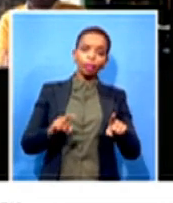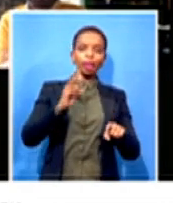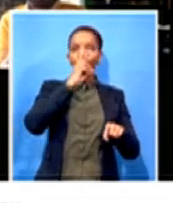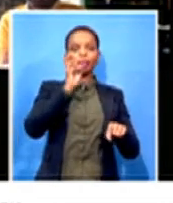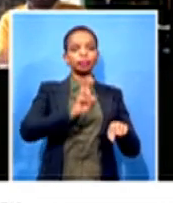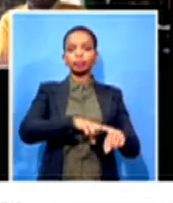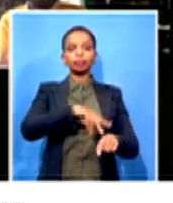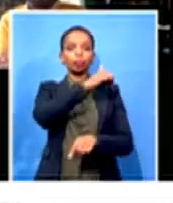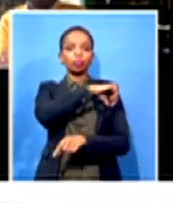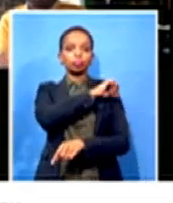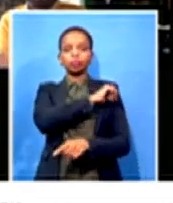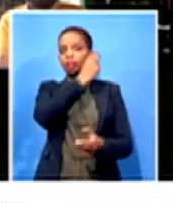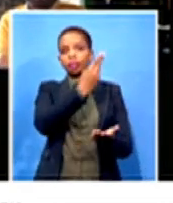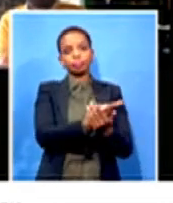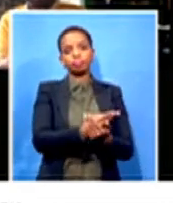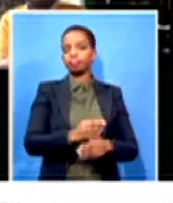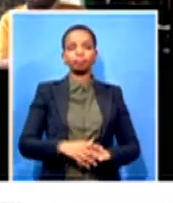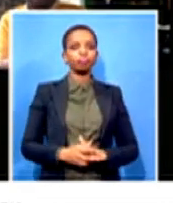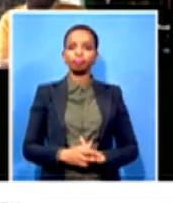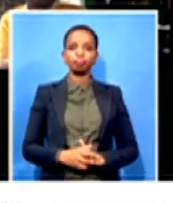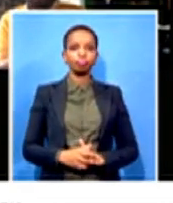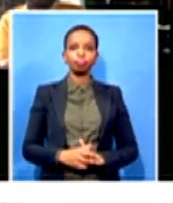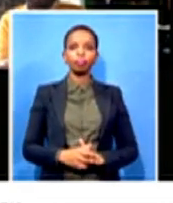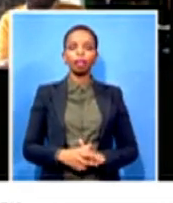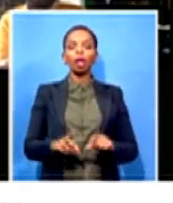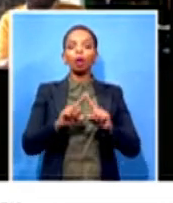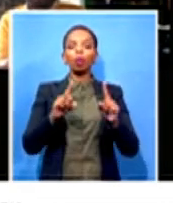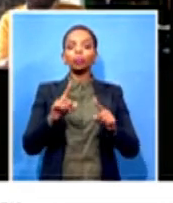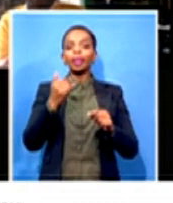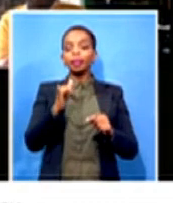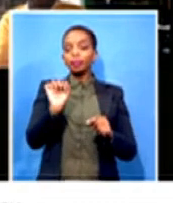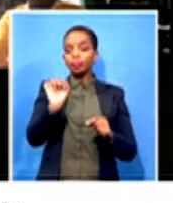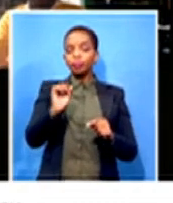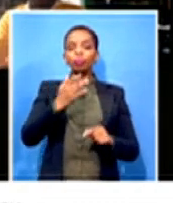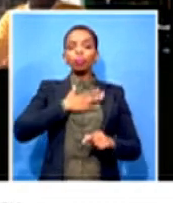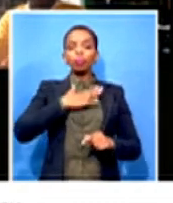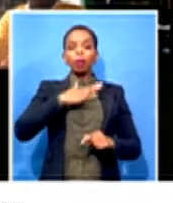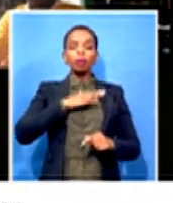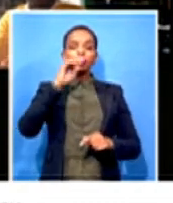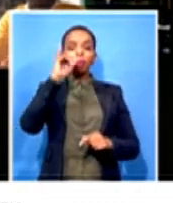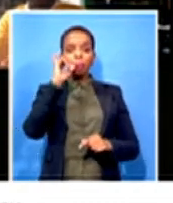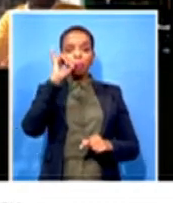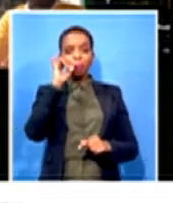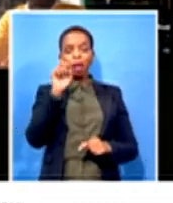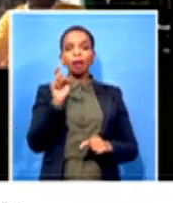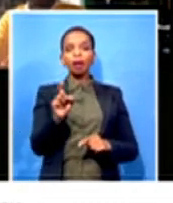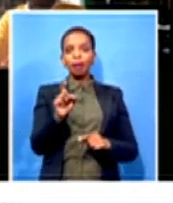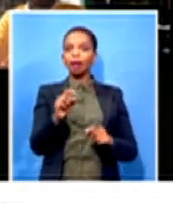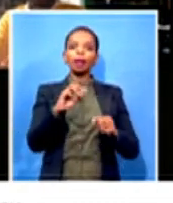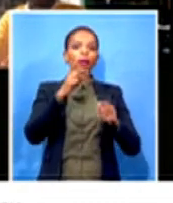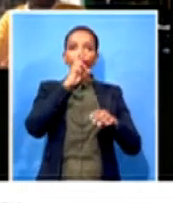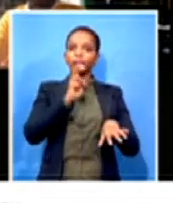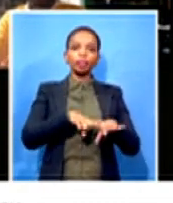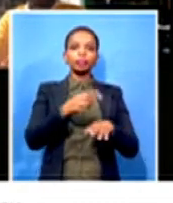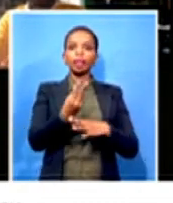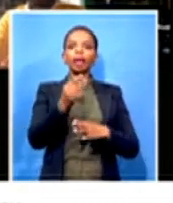controlled asthma, and the child is not requiring to come to hospital many times, they have mild or moderate disease, and